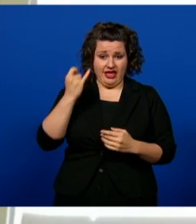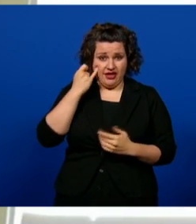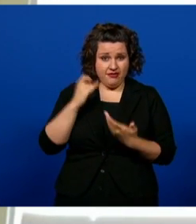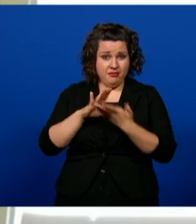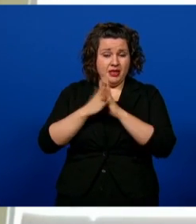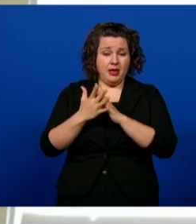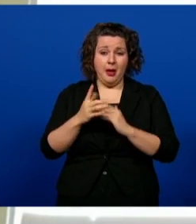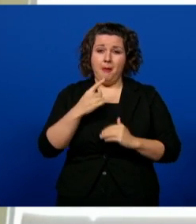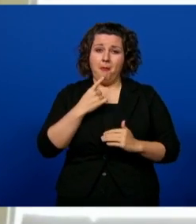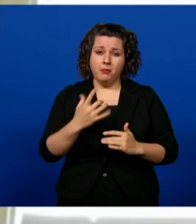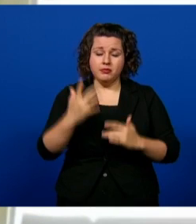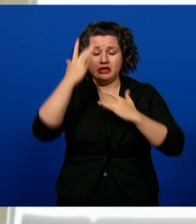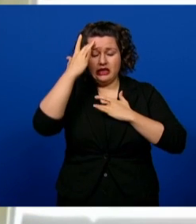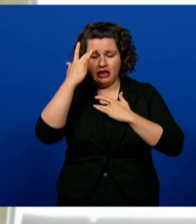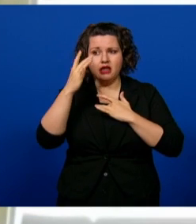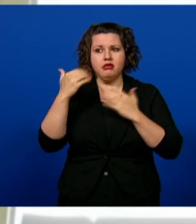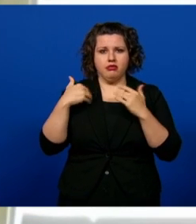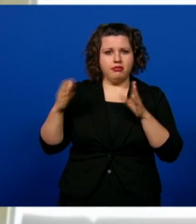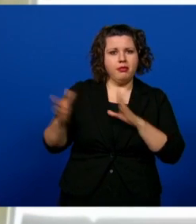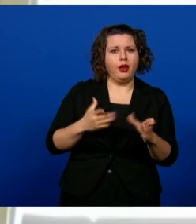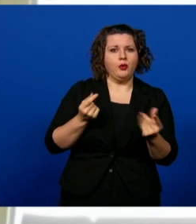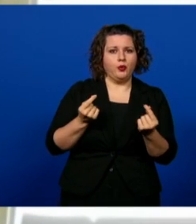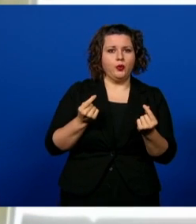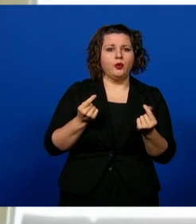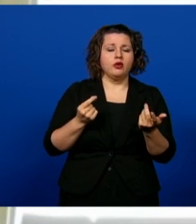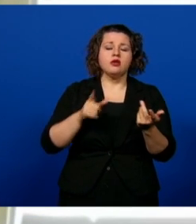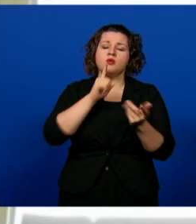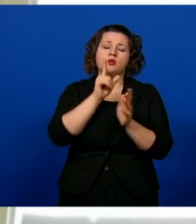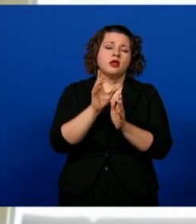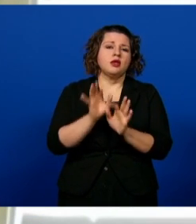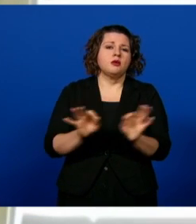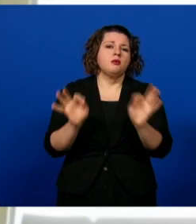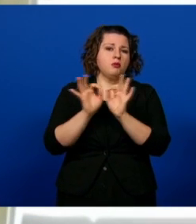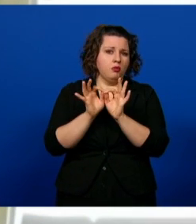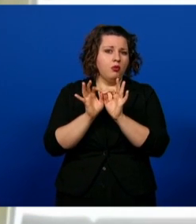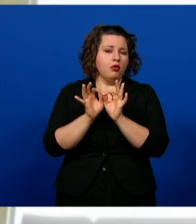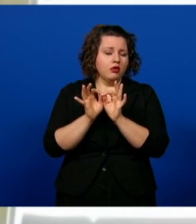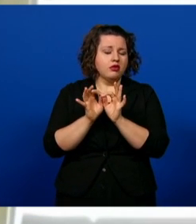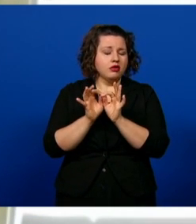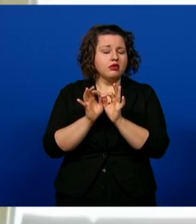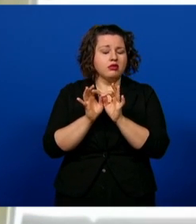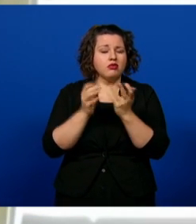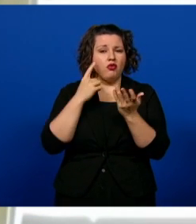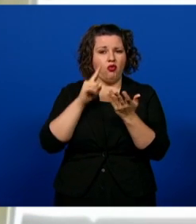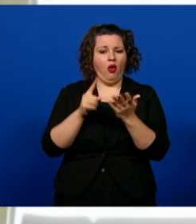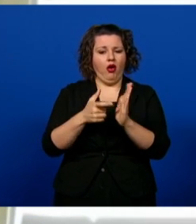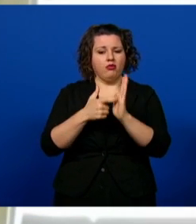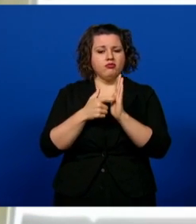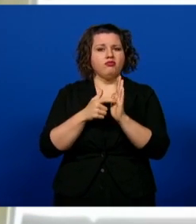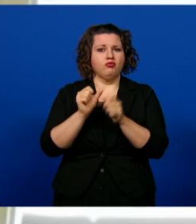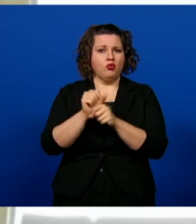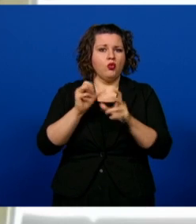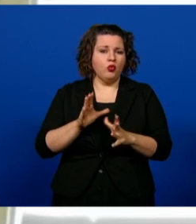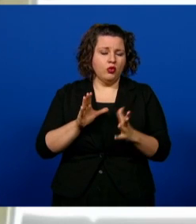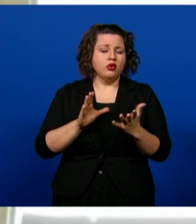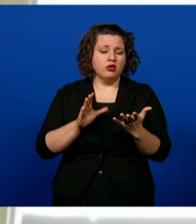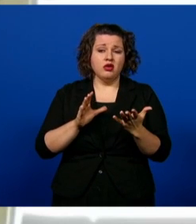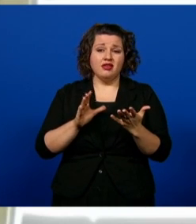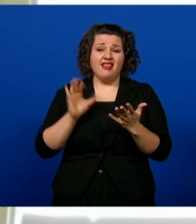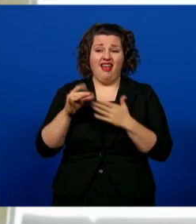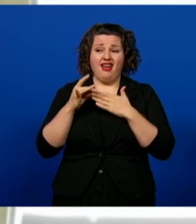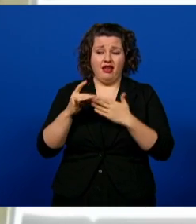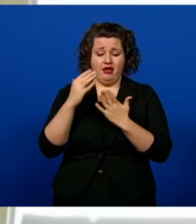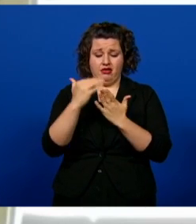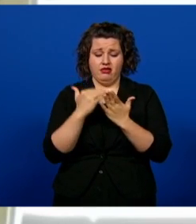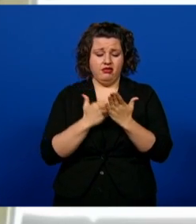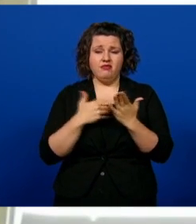become ill. So it's all part of the critical infrastructure worker guidance that we've provided for critical workers in accordance with